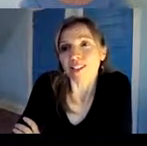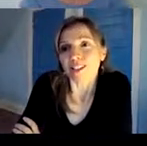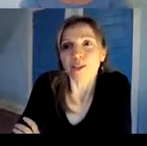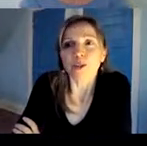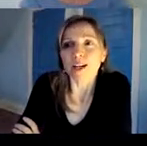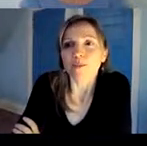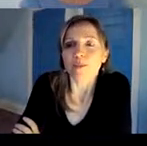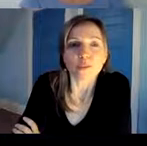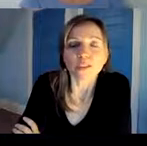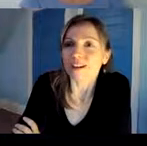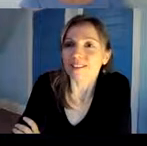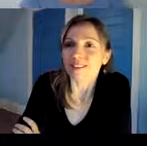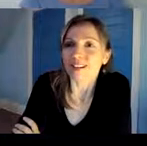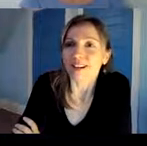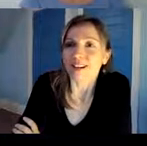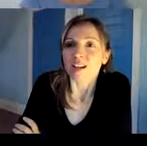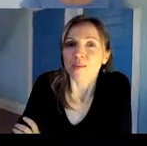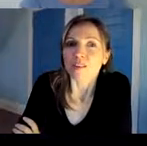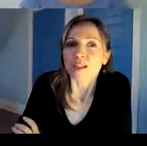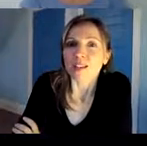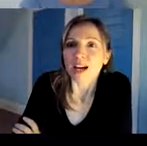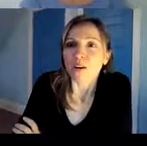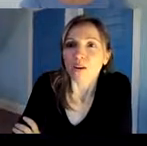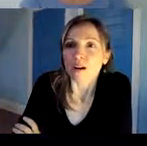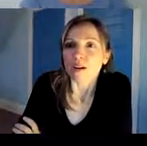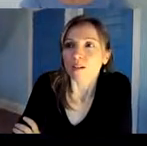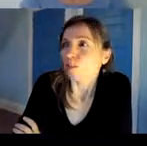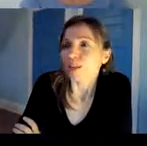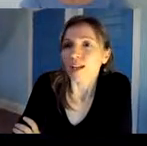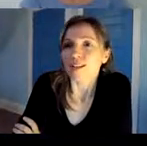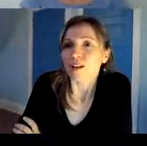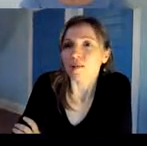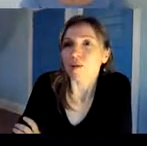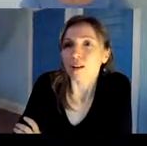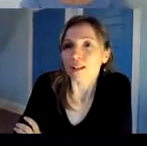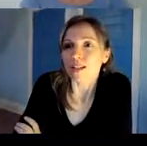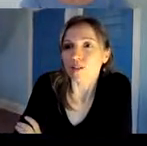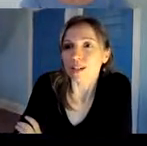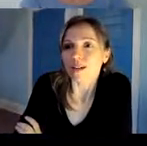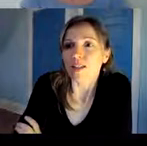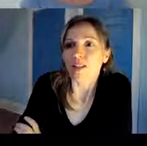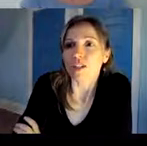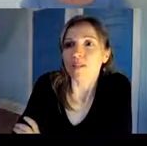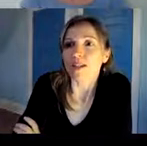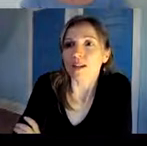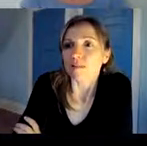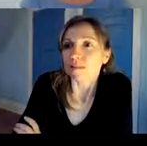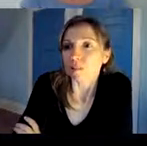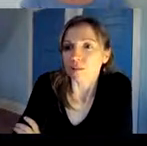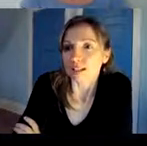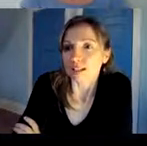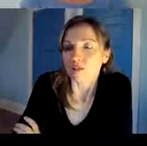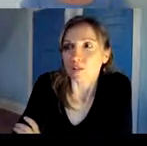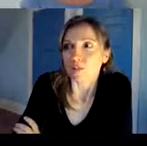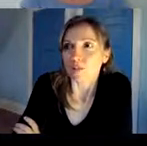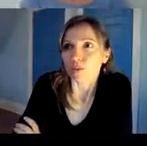fall in Ontario and Quebec with the beautiful colors. But if we allow our woodlands, our forests near urban areas to just be filled